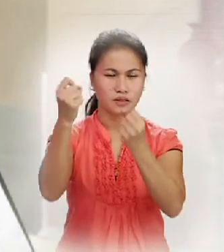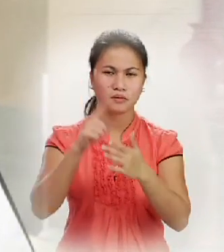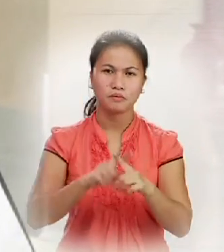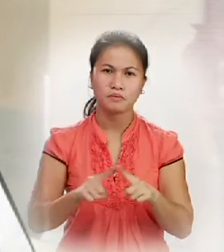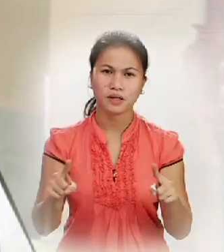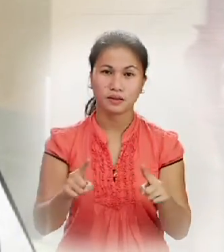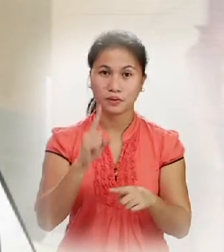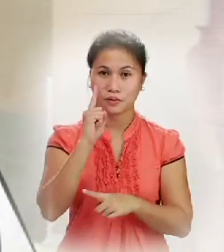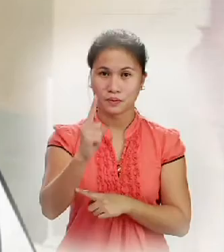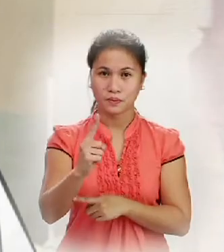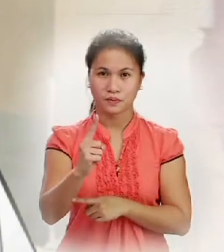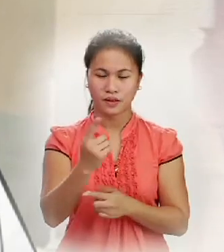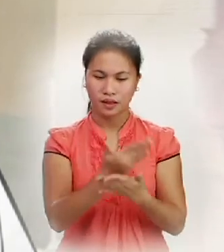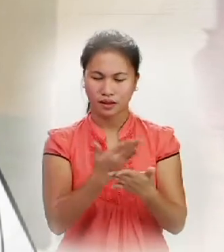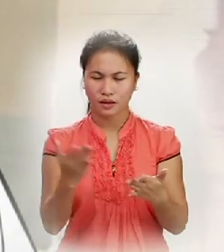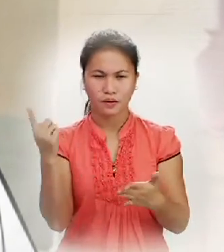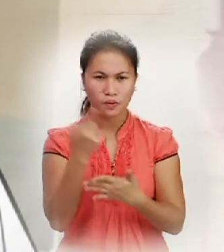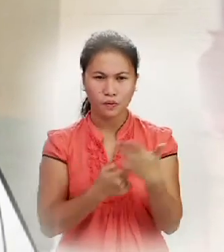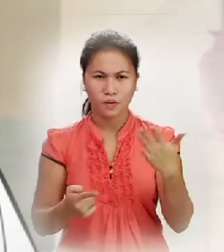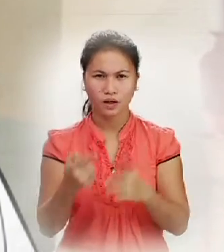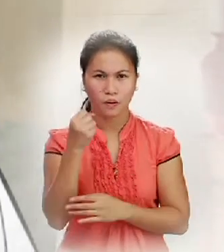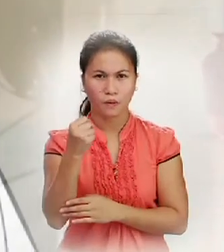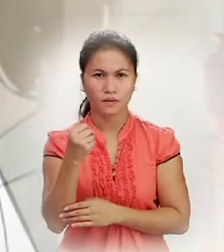thing holds me back.